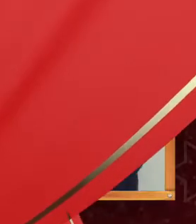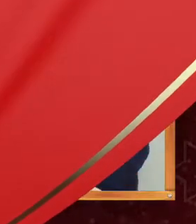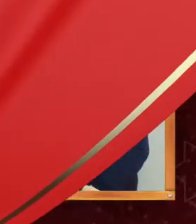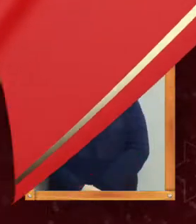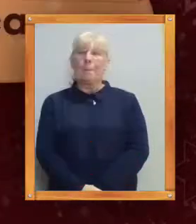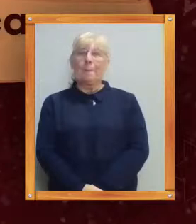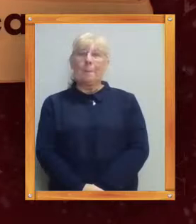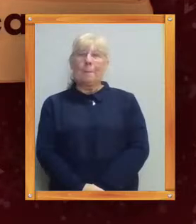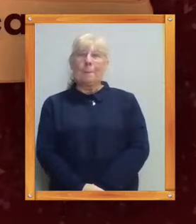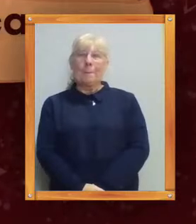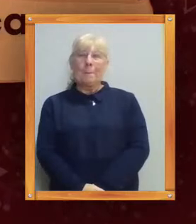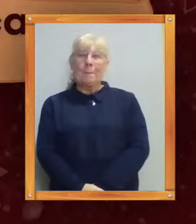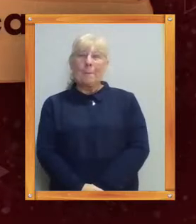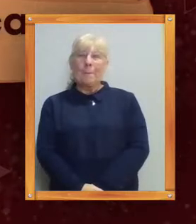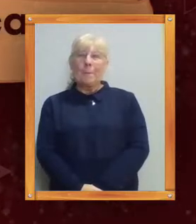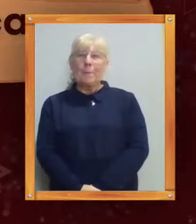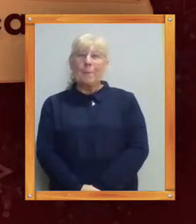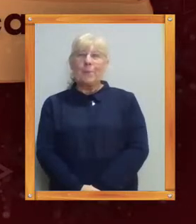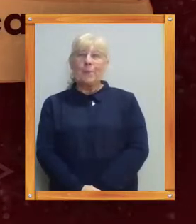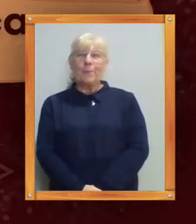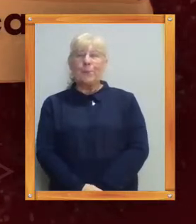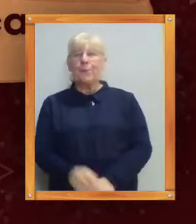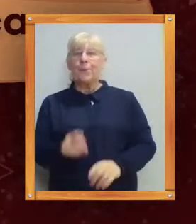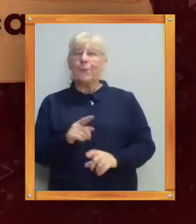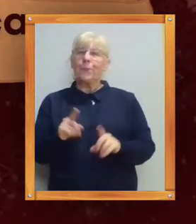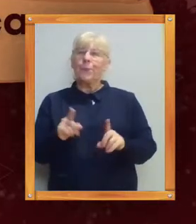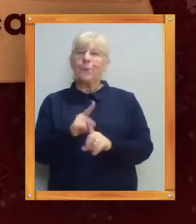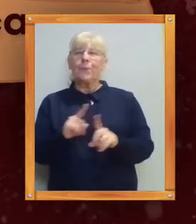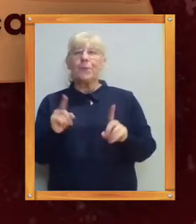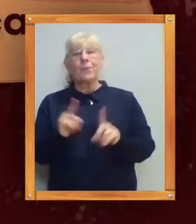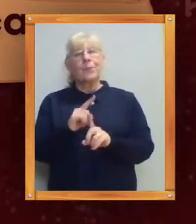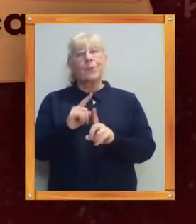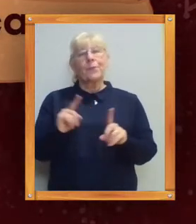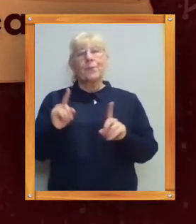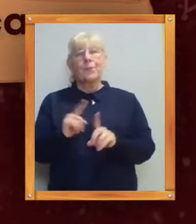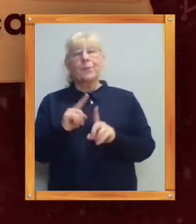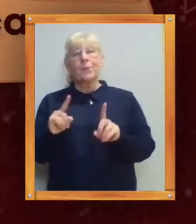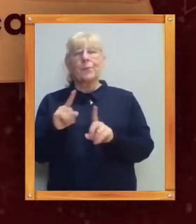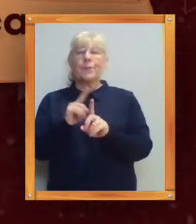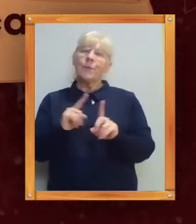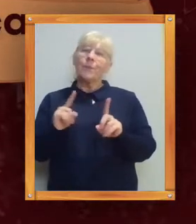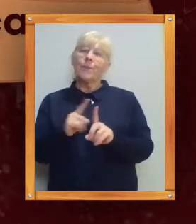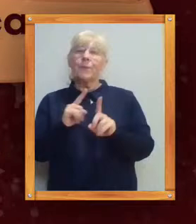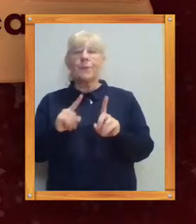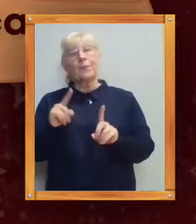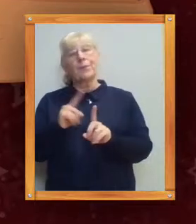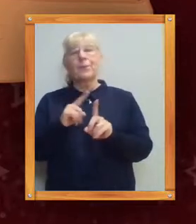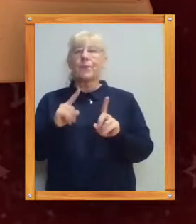Thank you.